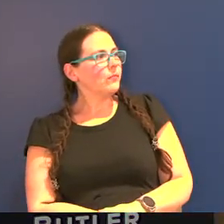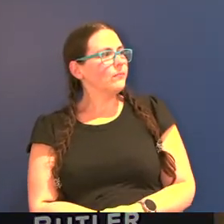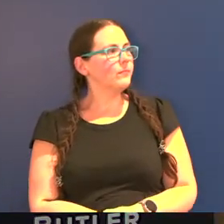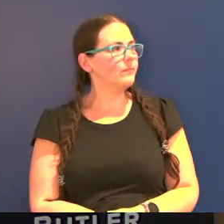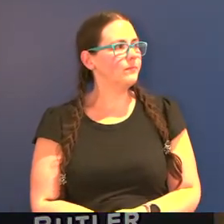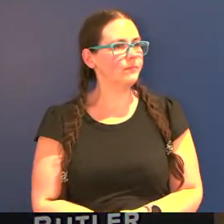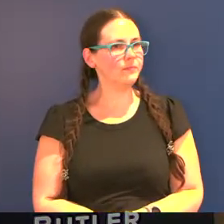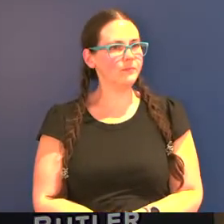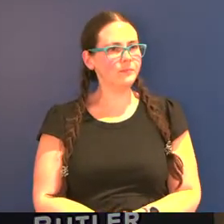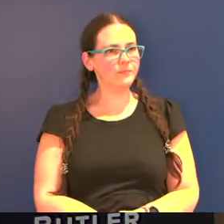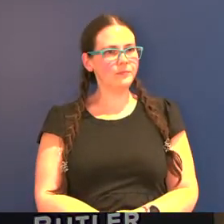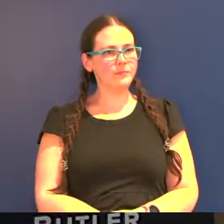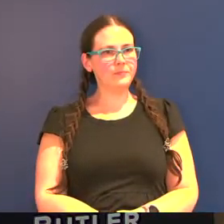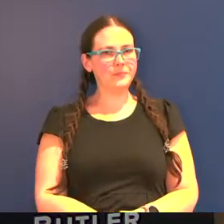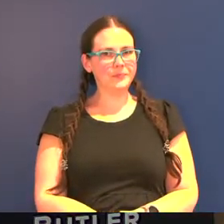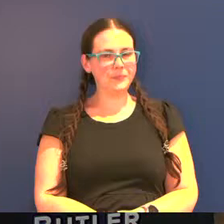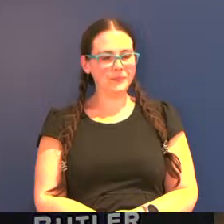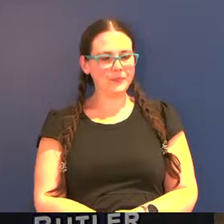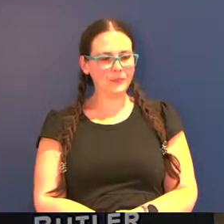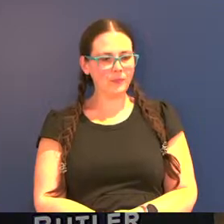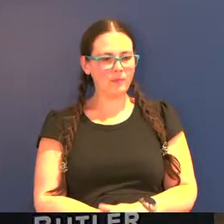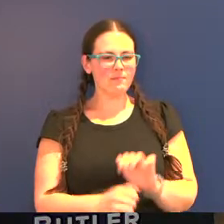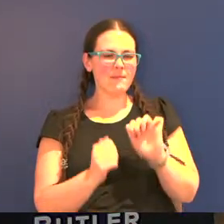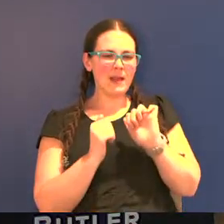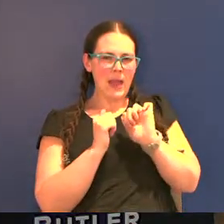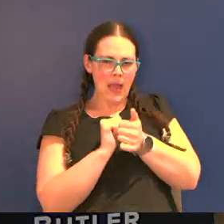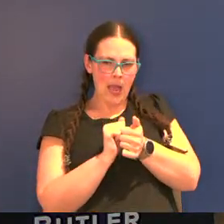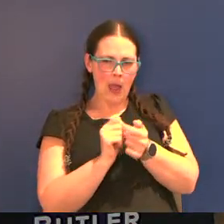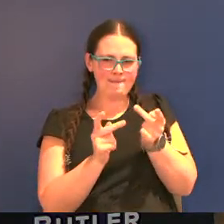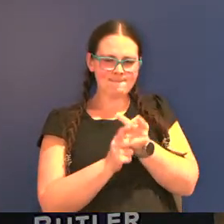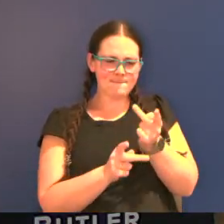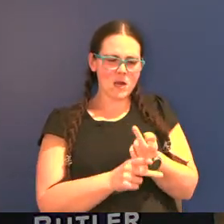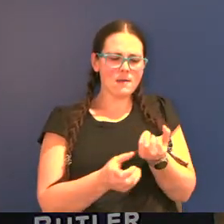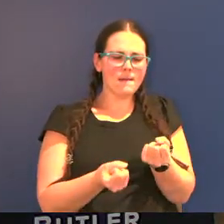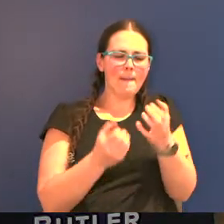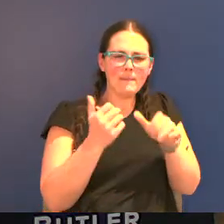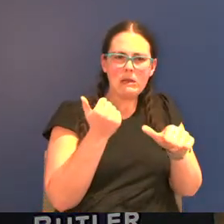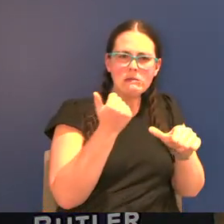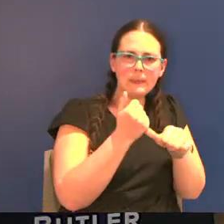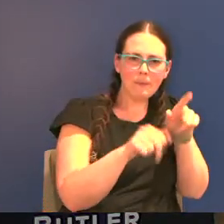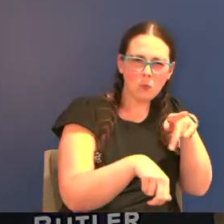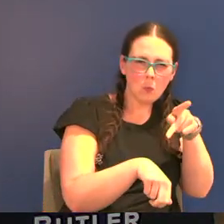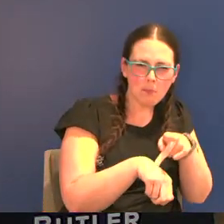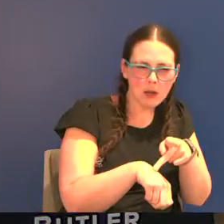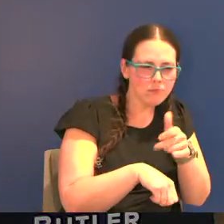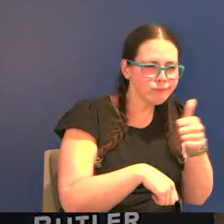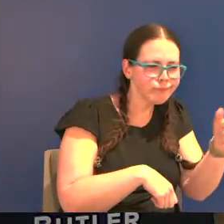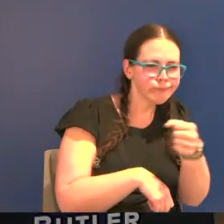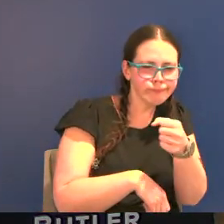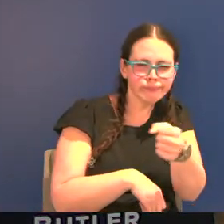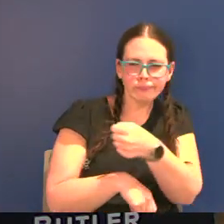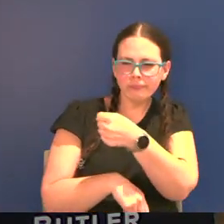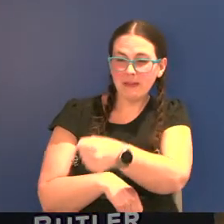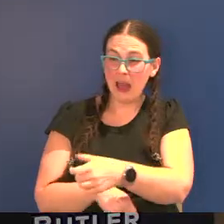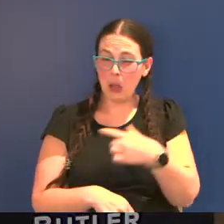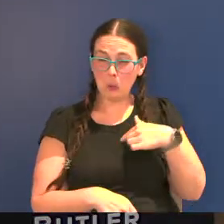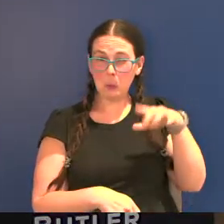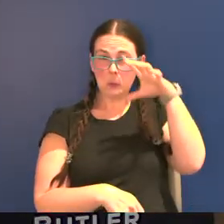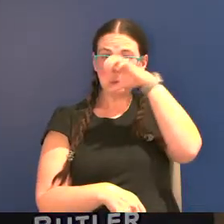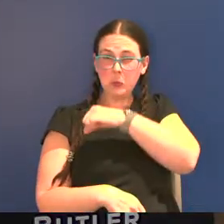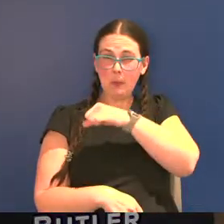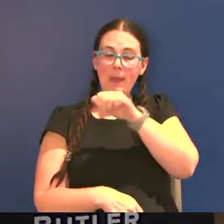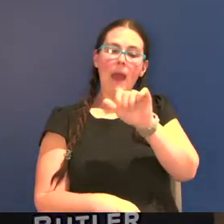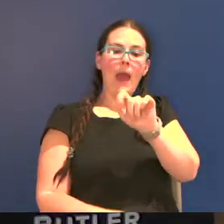how these are allotted, the assistant principals. I can assume that the at-risk